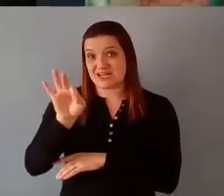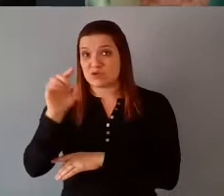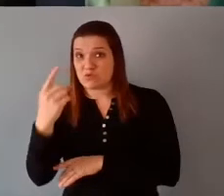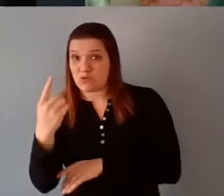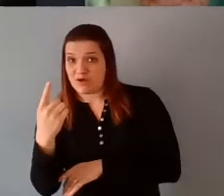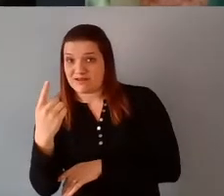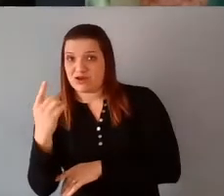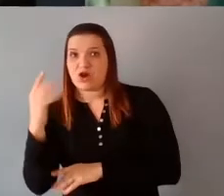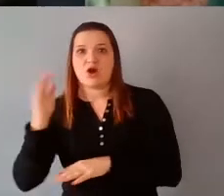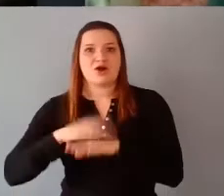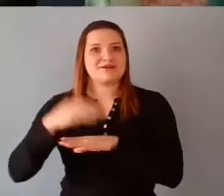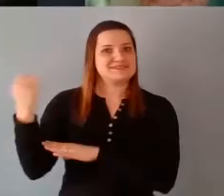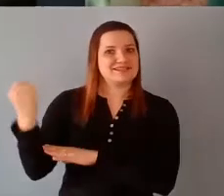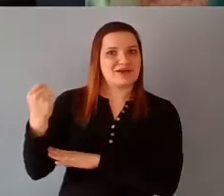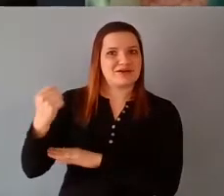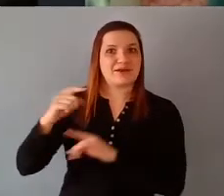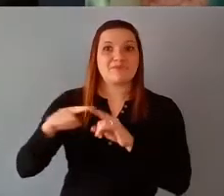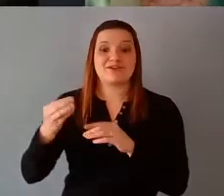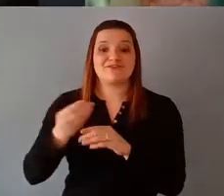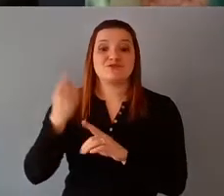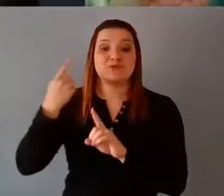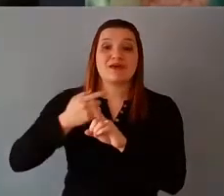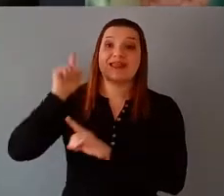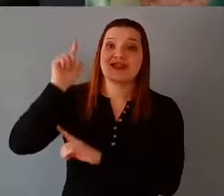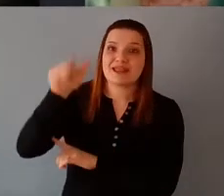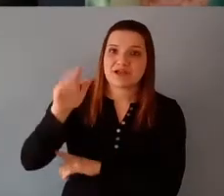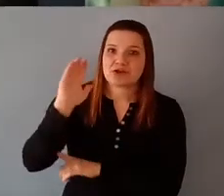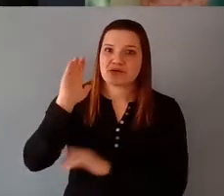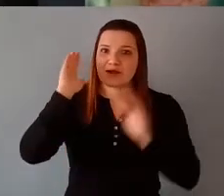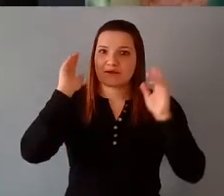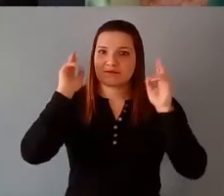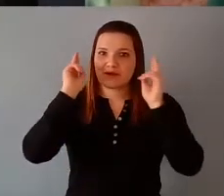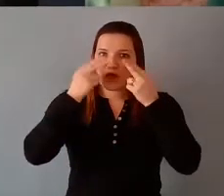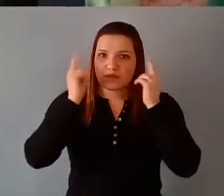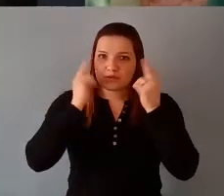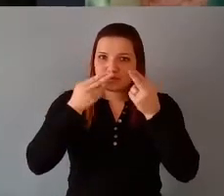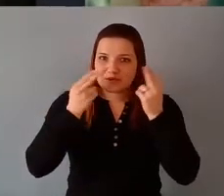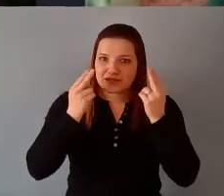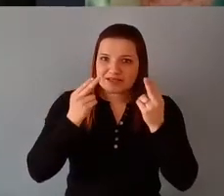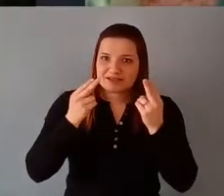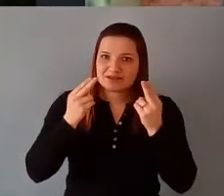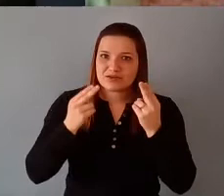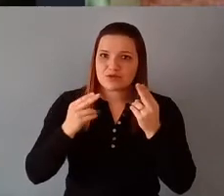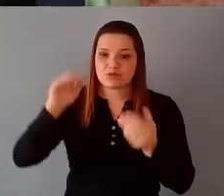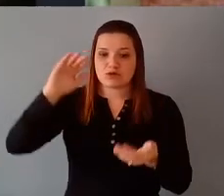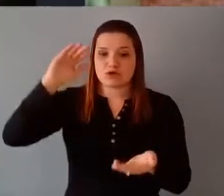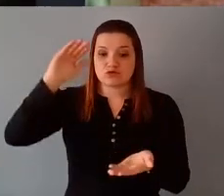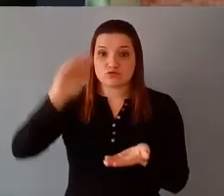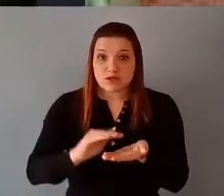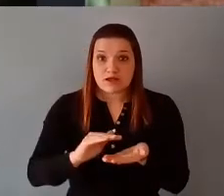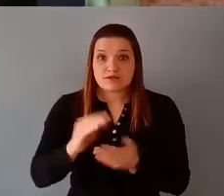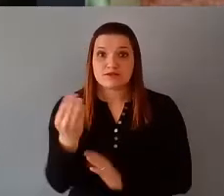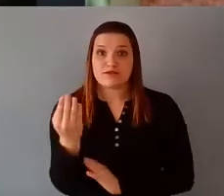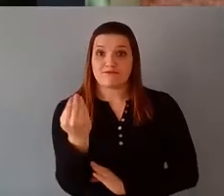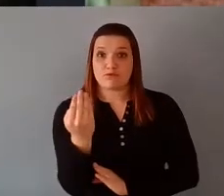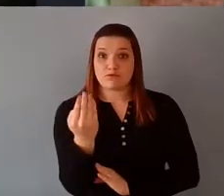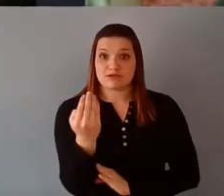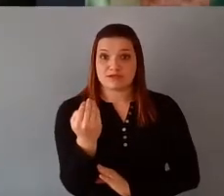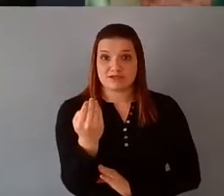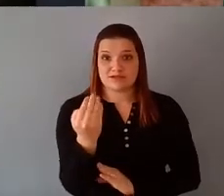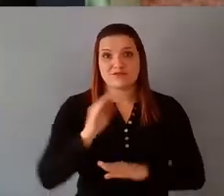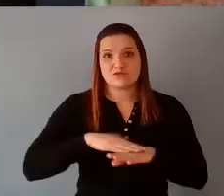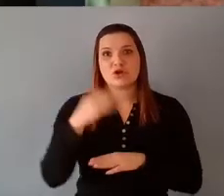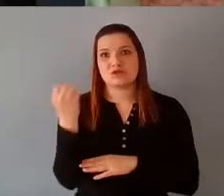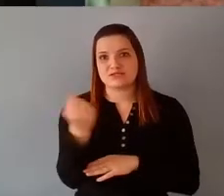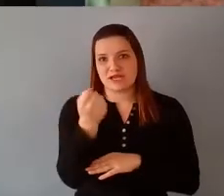just a few months later, right around Halloween, we dropped all the way down to 14 again on a Saturday, and we